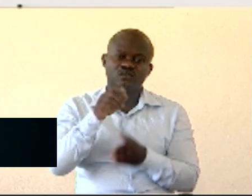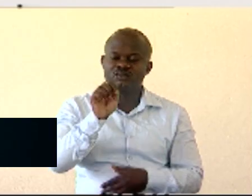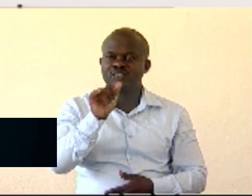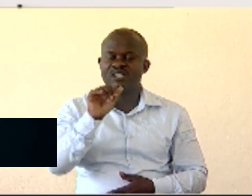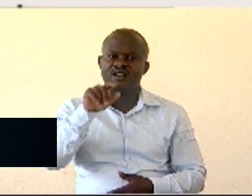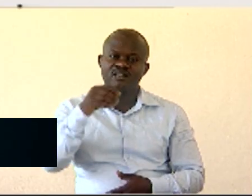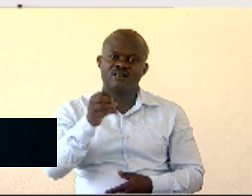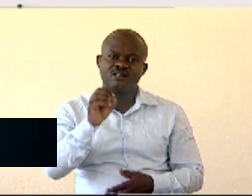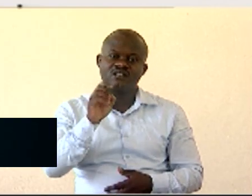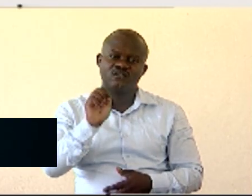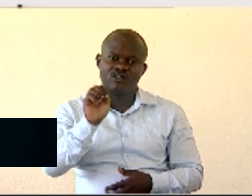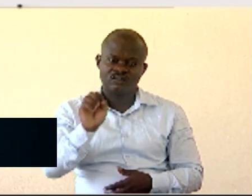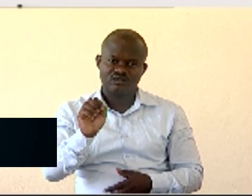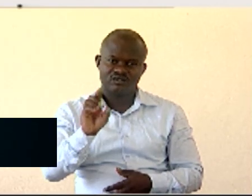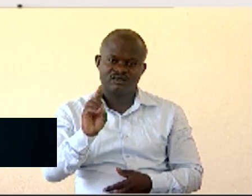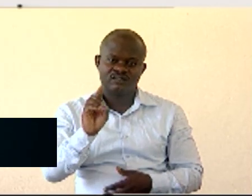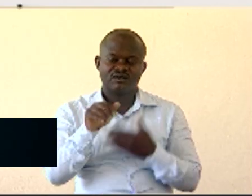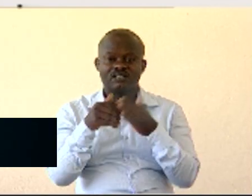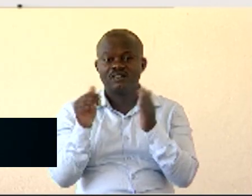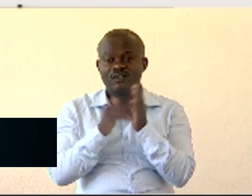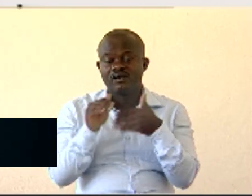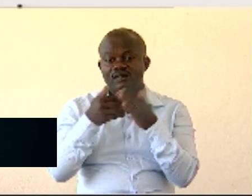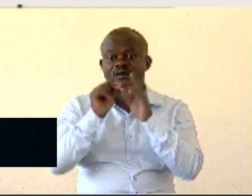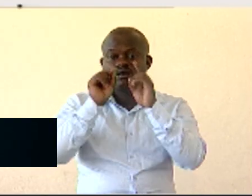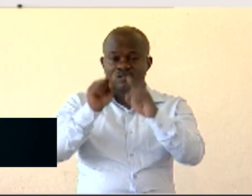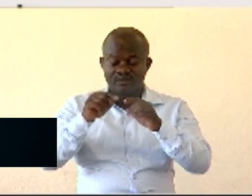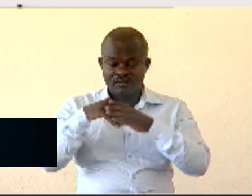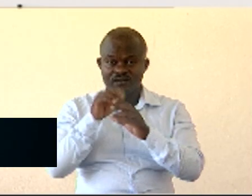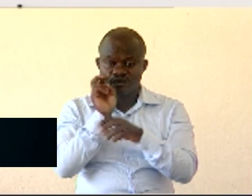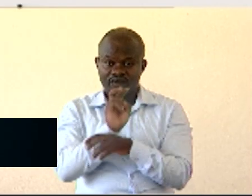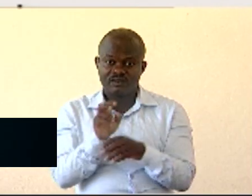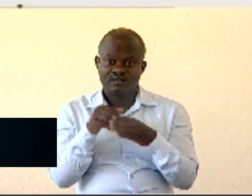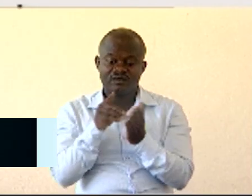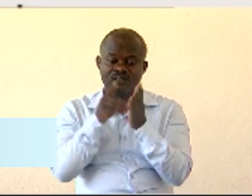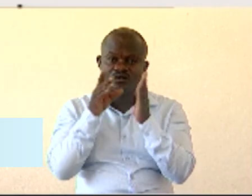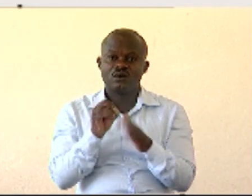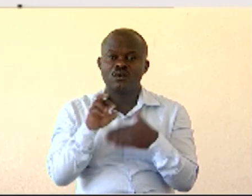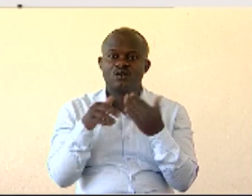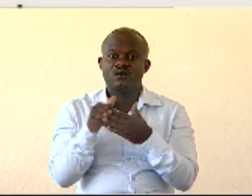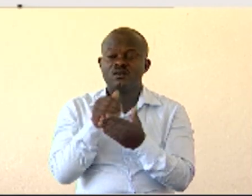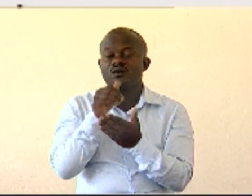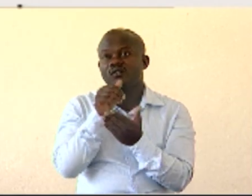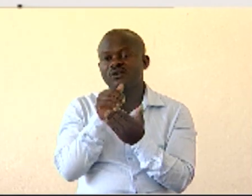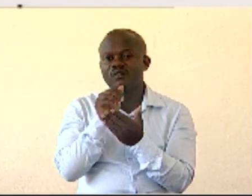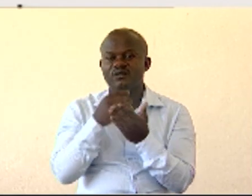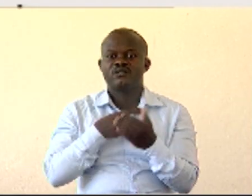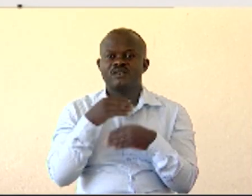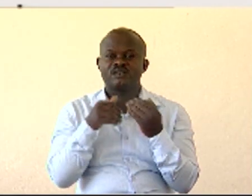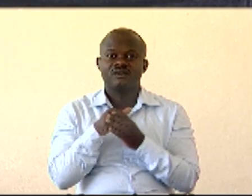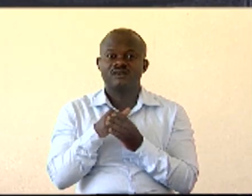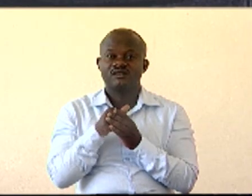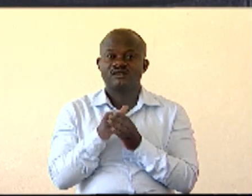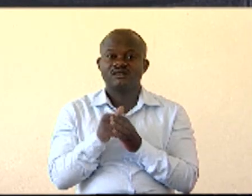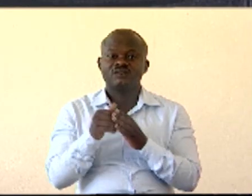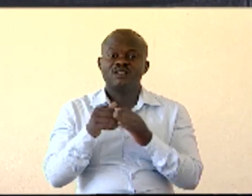people are suffering from typhoid. And when you visit a doctor or you visit a physician, and they tell you